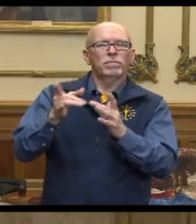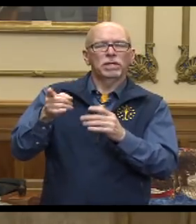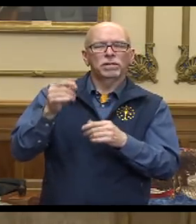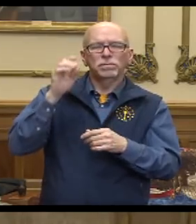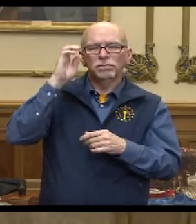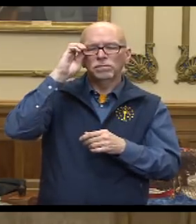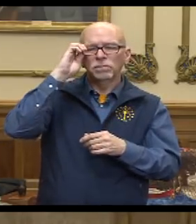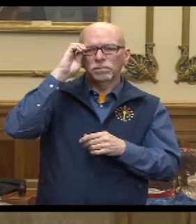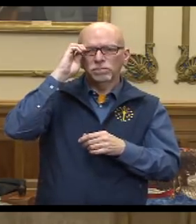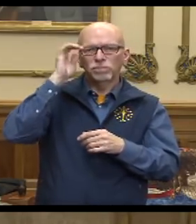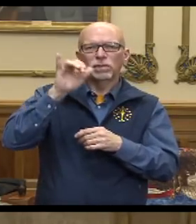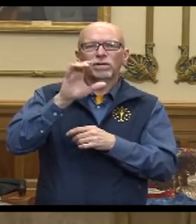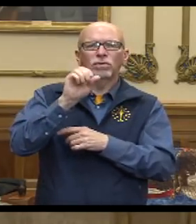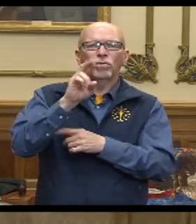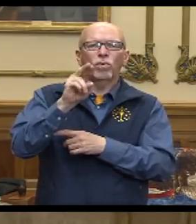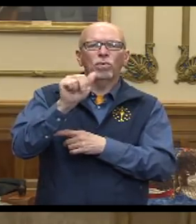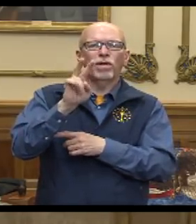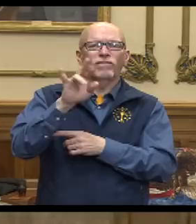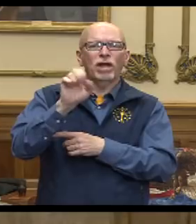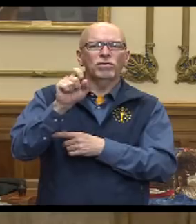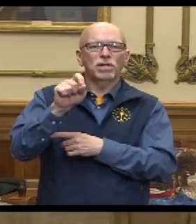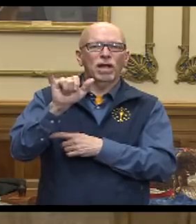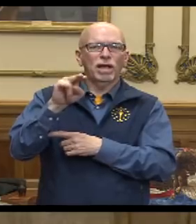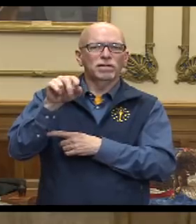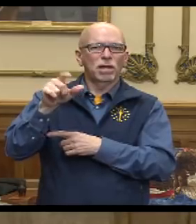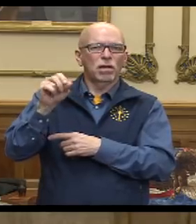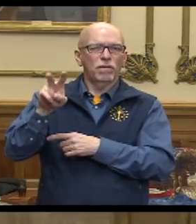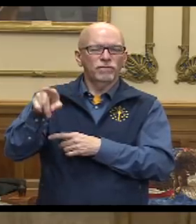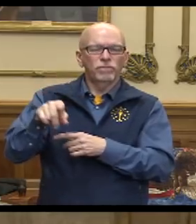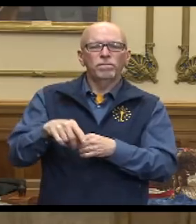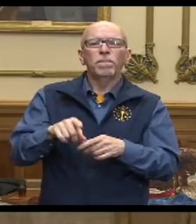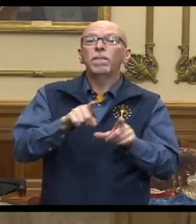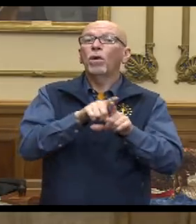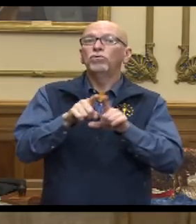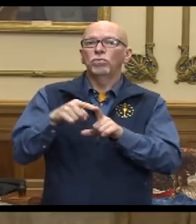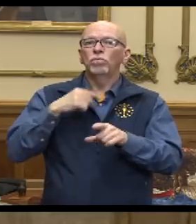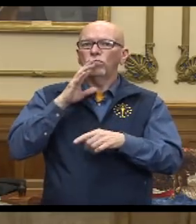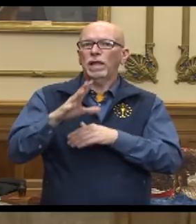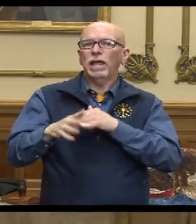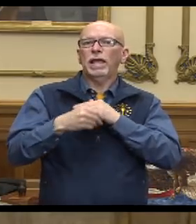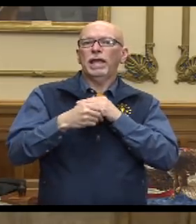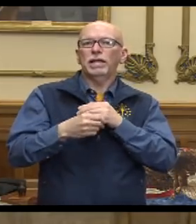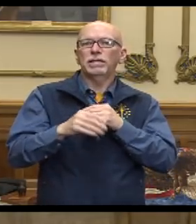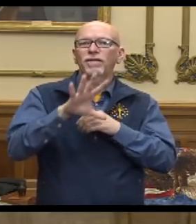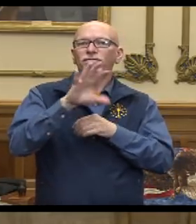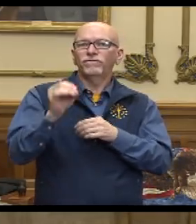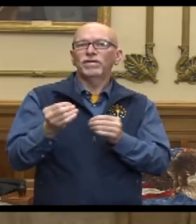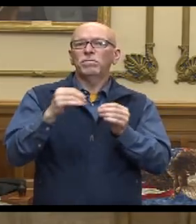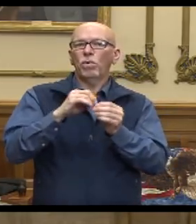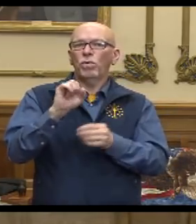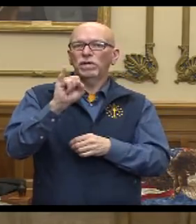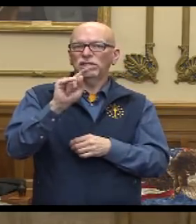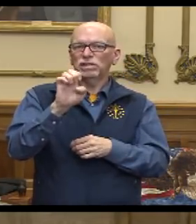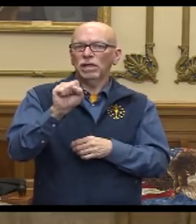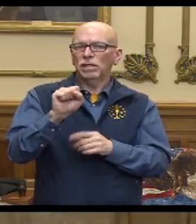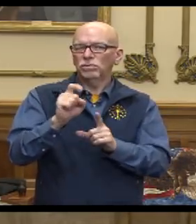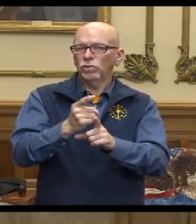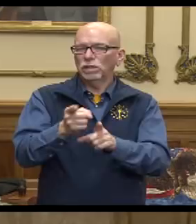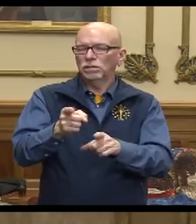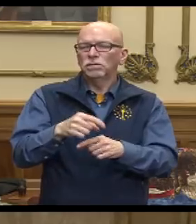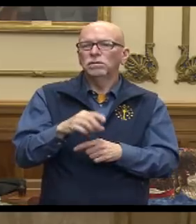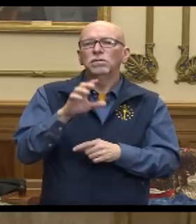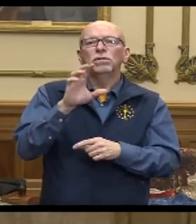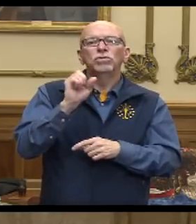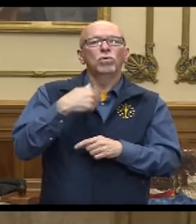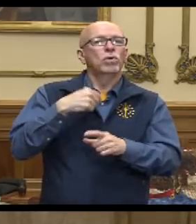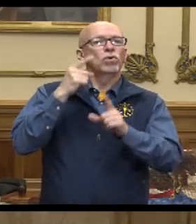website, the coronavirus.in.gov. In addition to that, we're going to be adding those additional 50 sites. So our goal is to